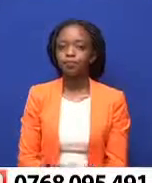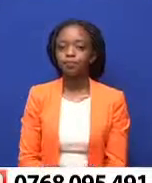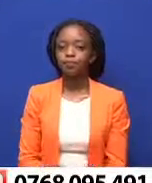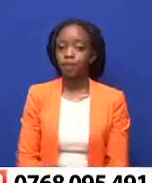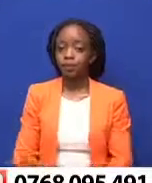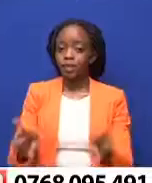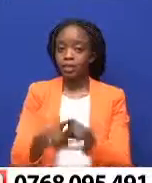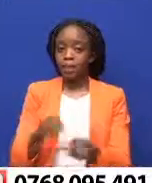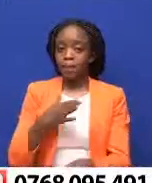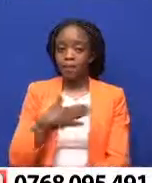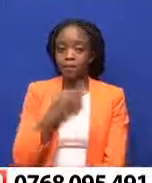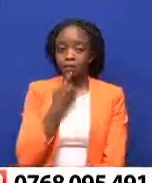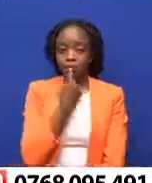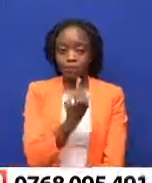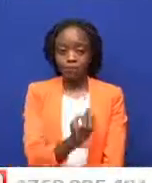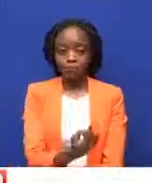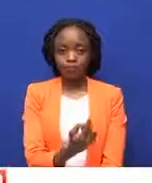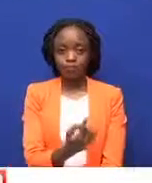As I told you,